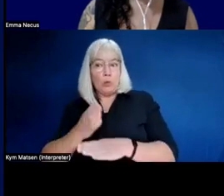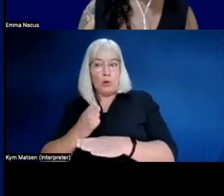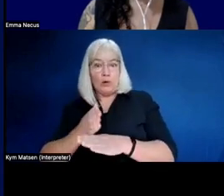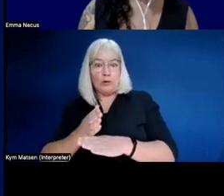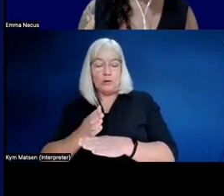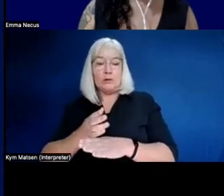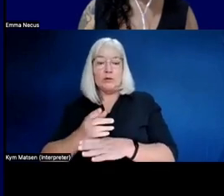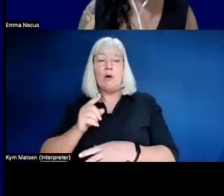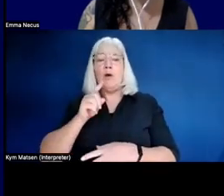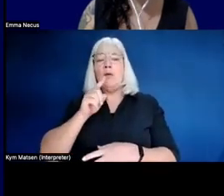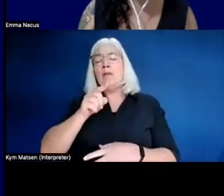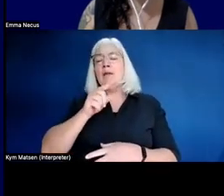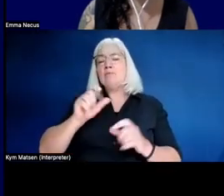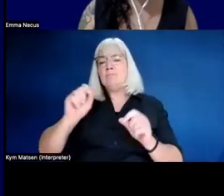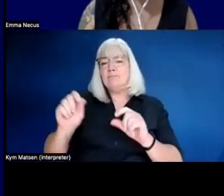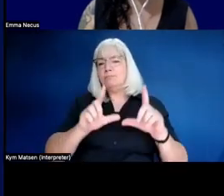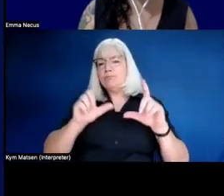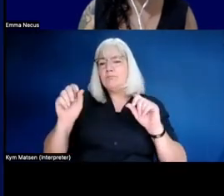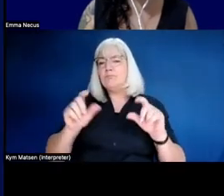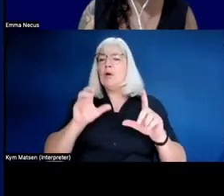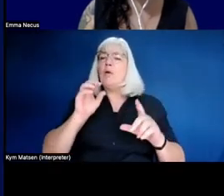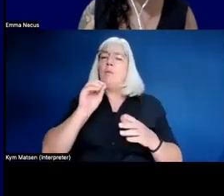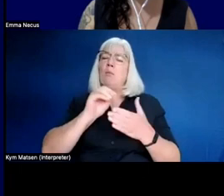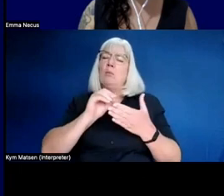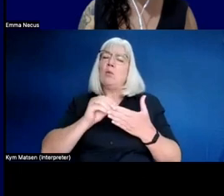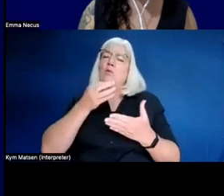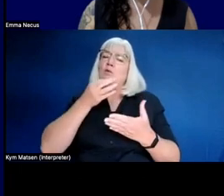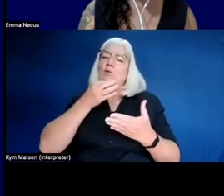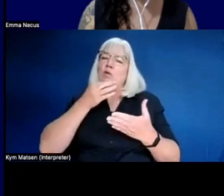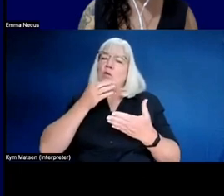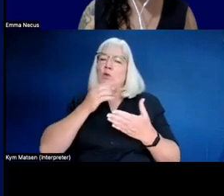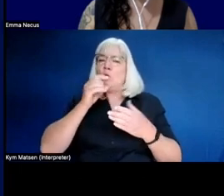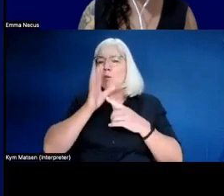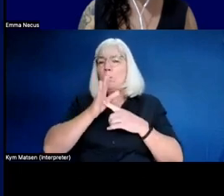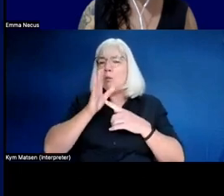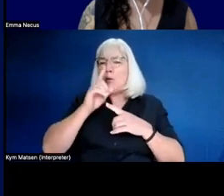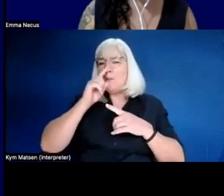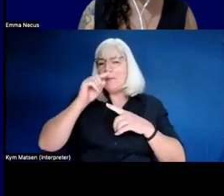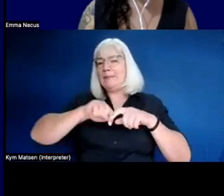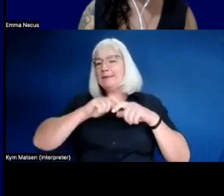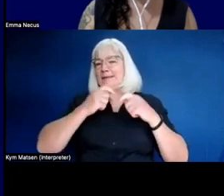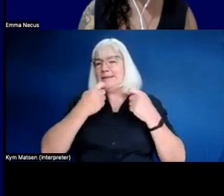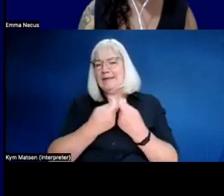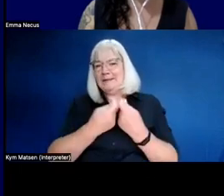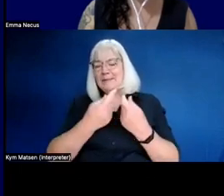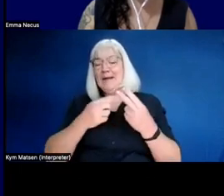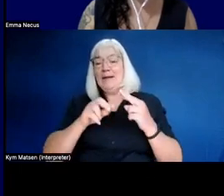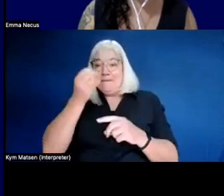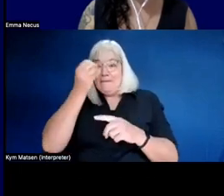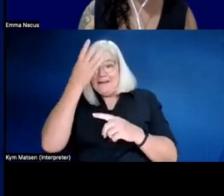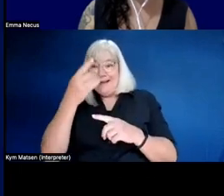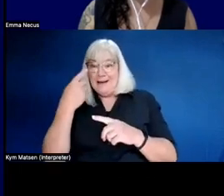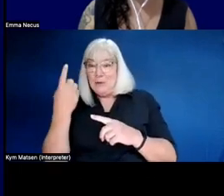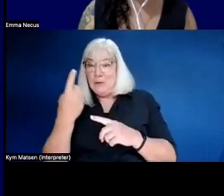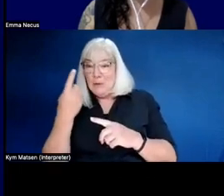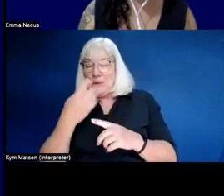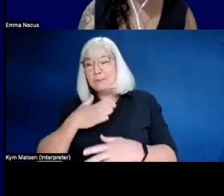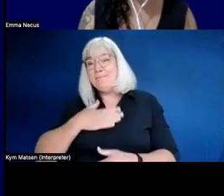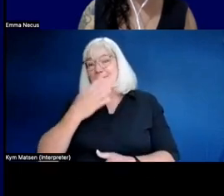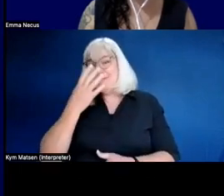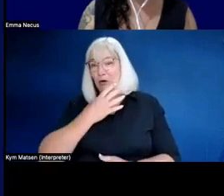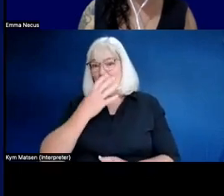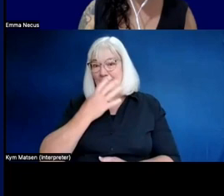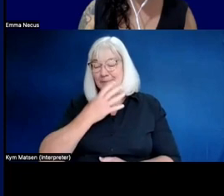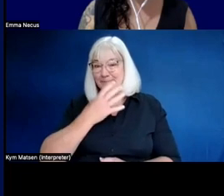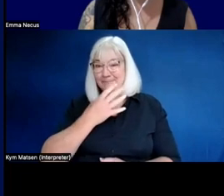and I apologize in advance if I've missed anyone. It'll be interesting in our Q&A, please do sing out